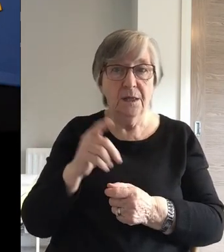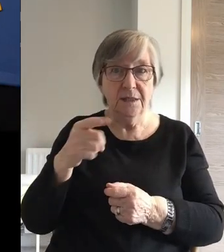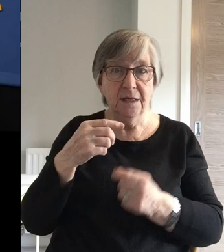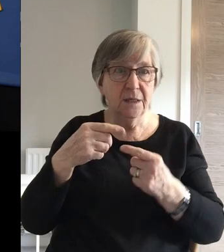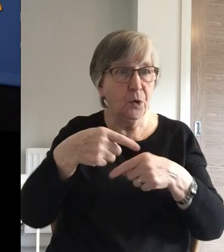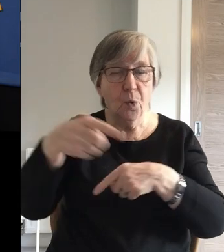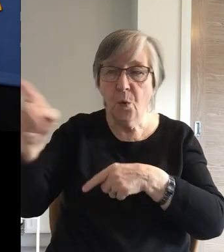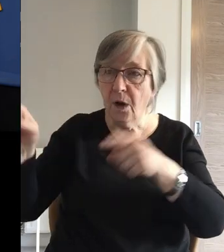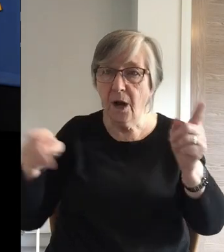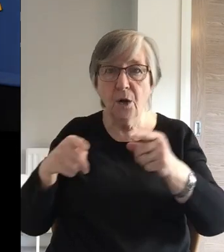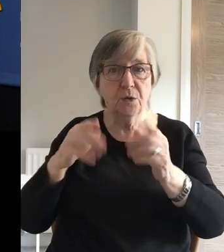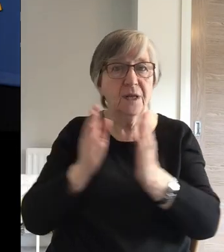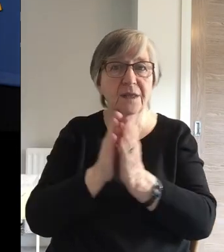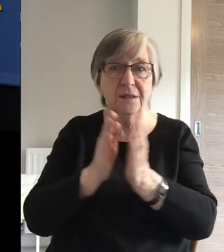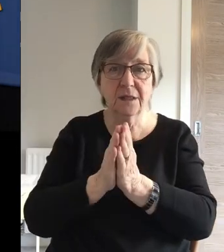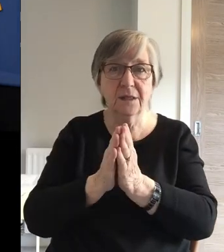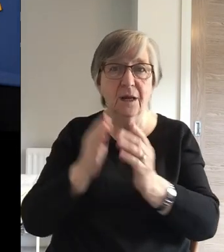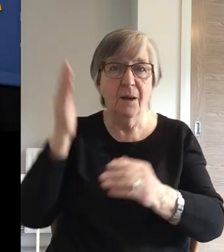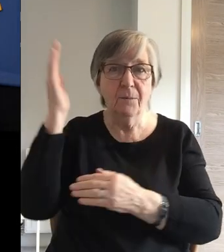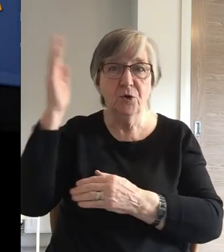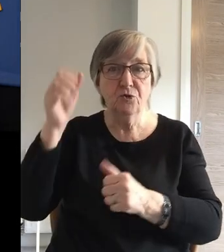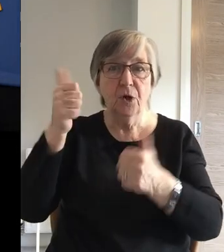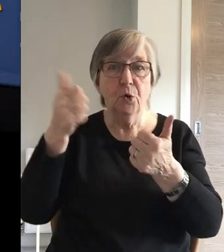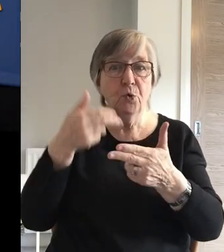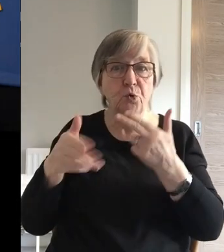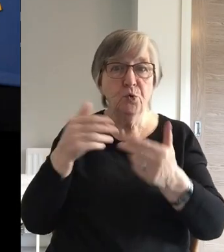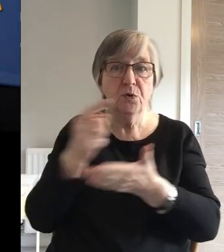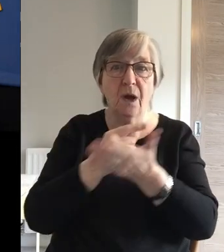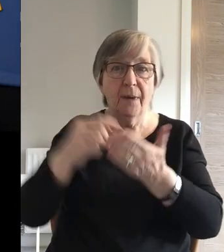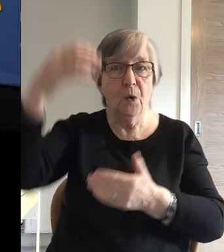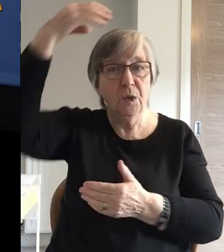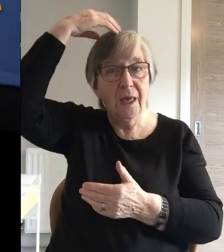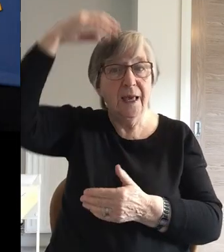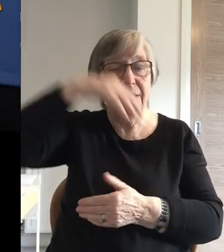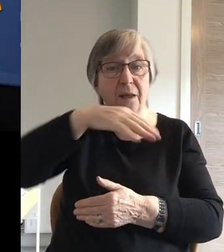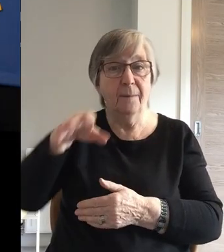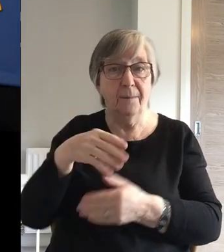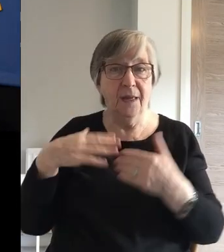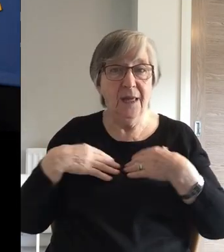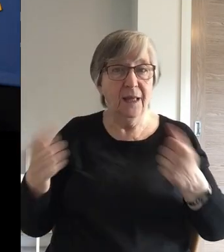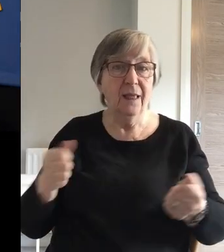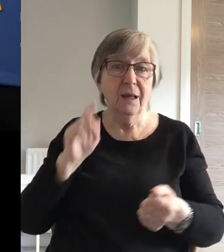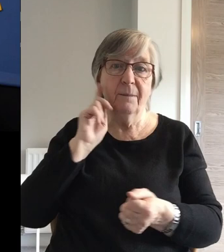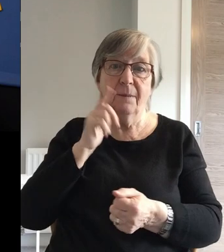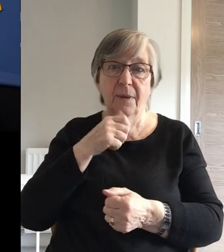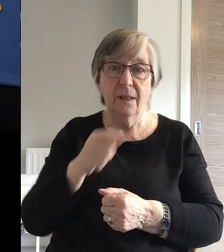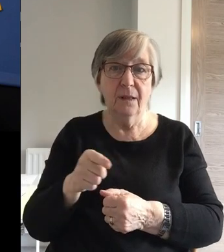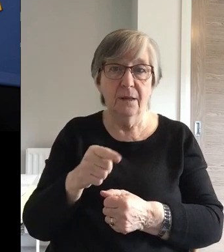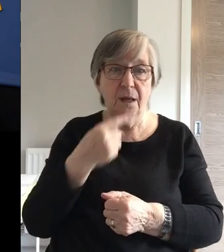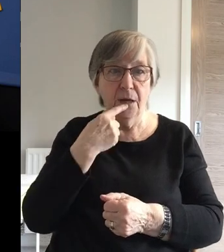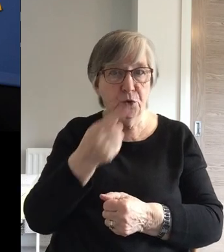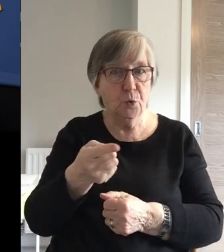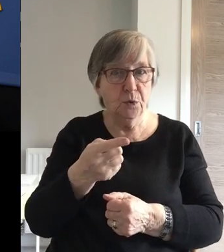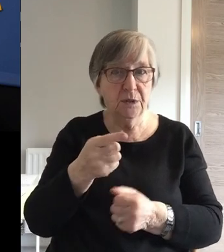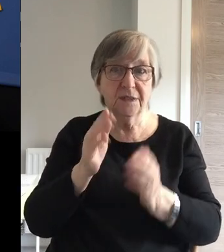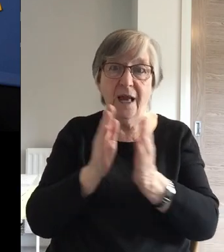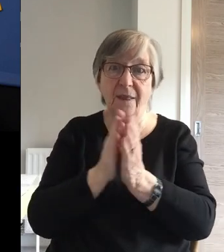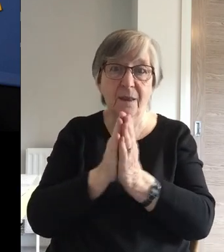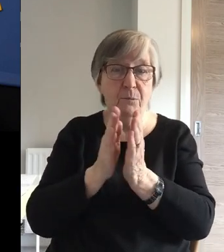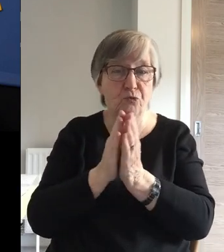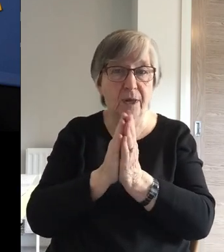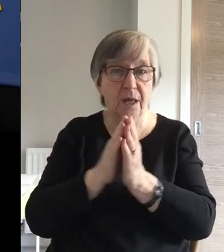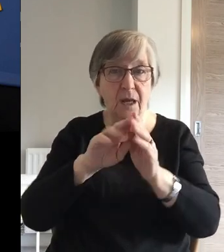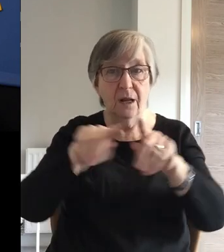synagogues, preaching the good news about the kingdom and healing people. He told us in the prayer that Matthew and Luke